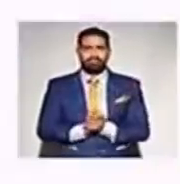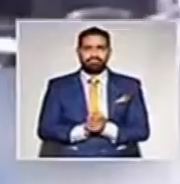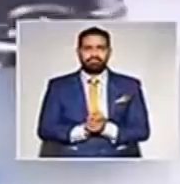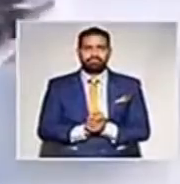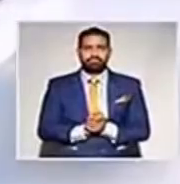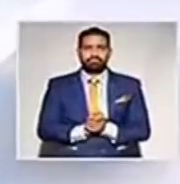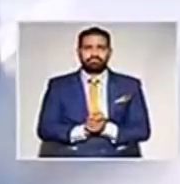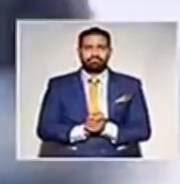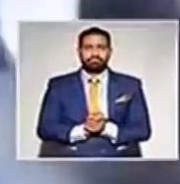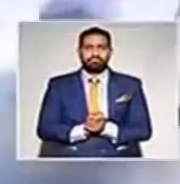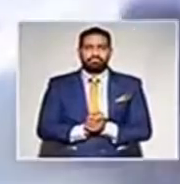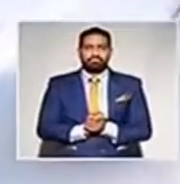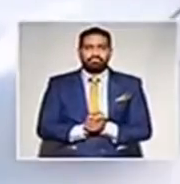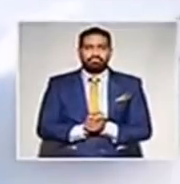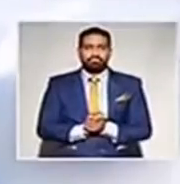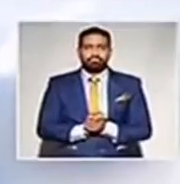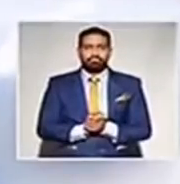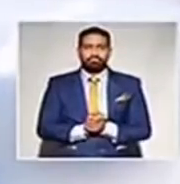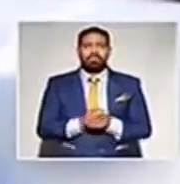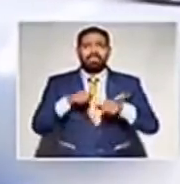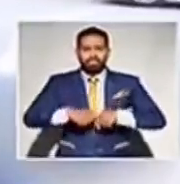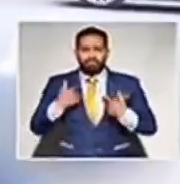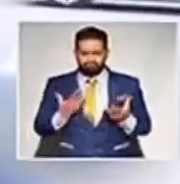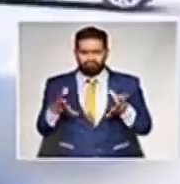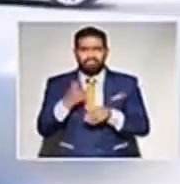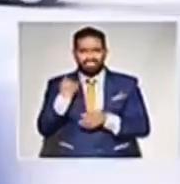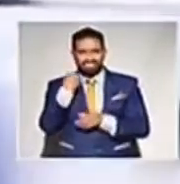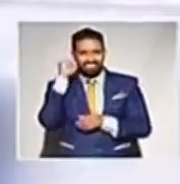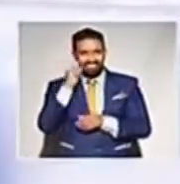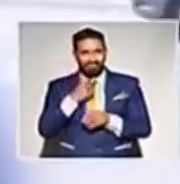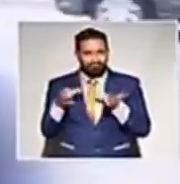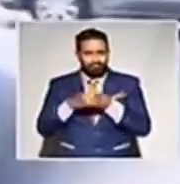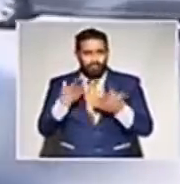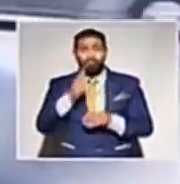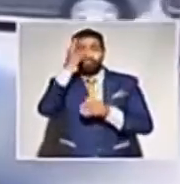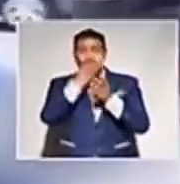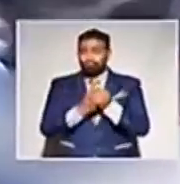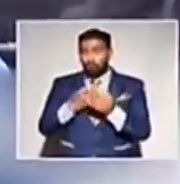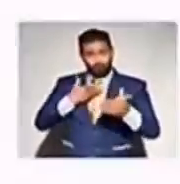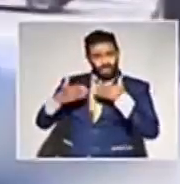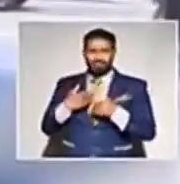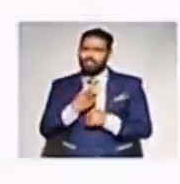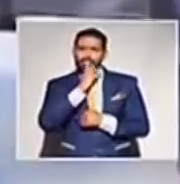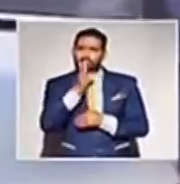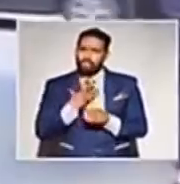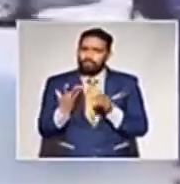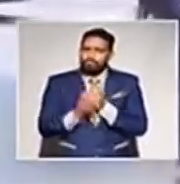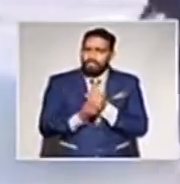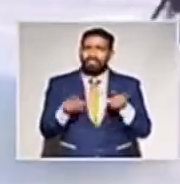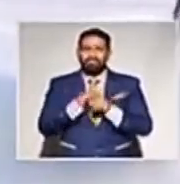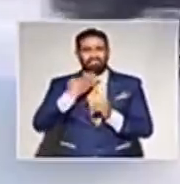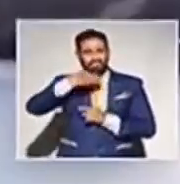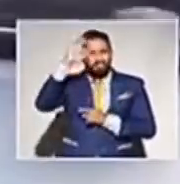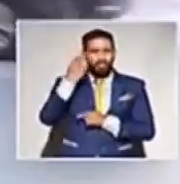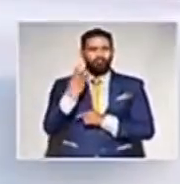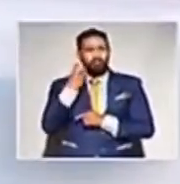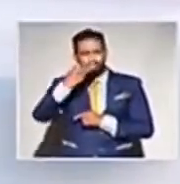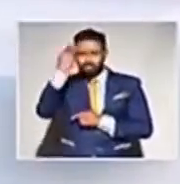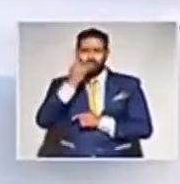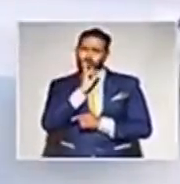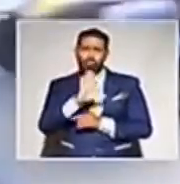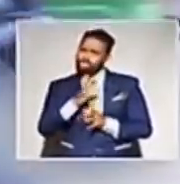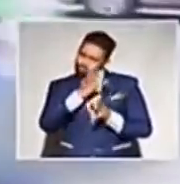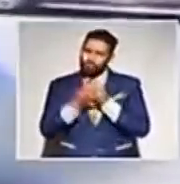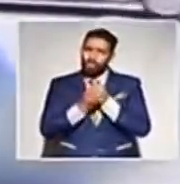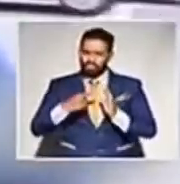We gathered yesterday regardless of any religious differences. There is no division as Sinhalese, Muslims or Tamils. We are Sri Lankans. Now no one can